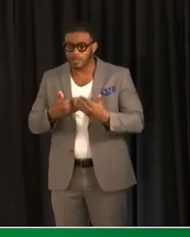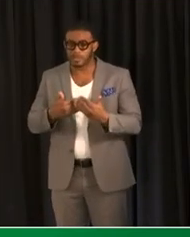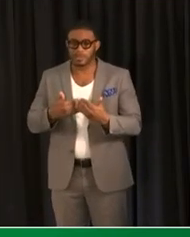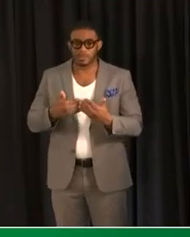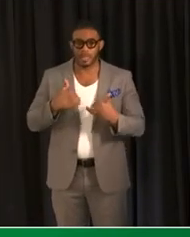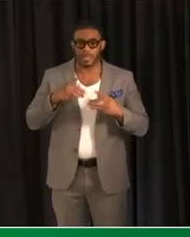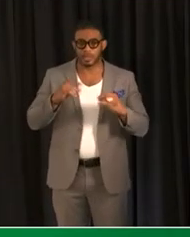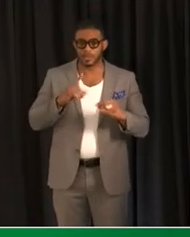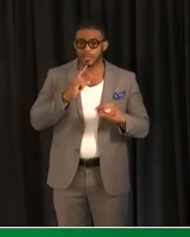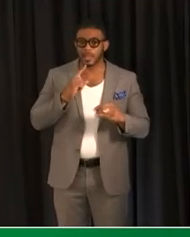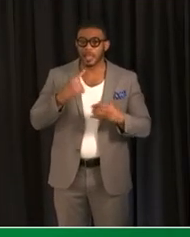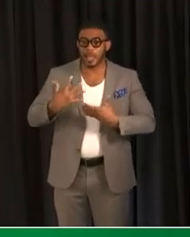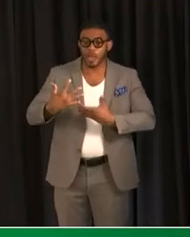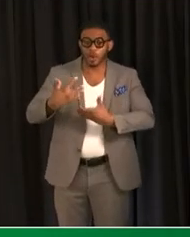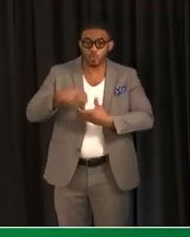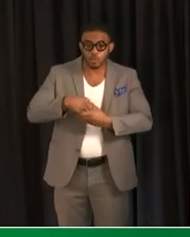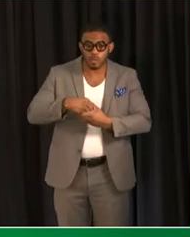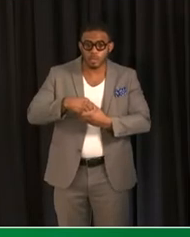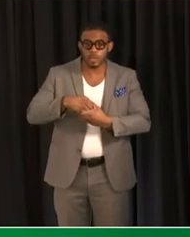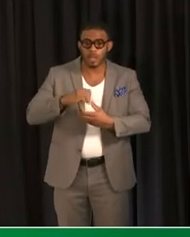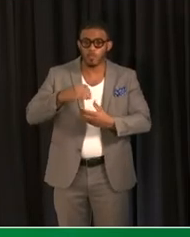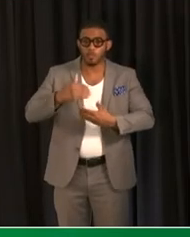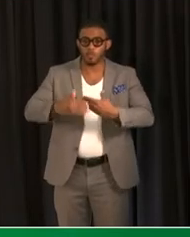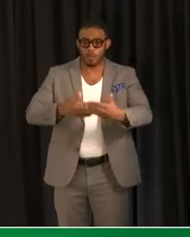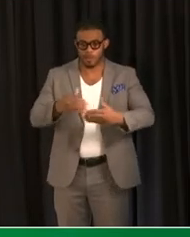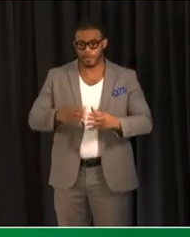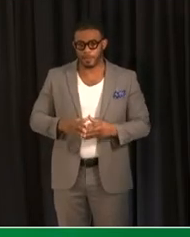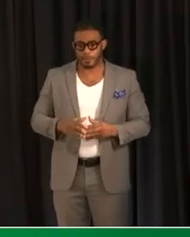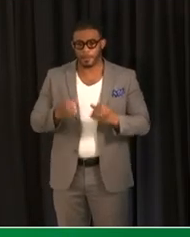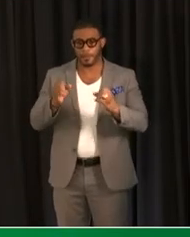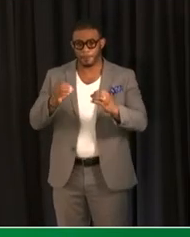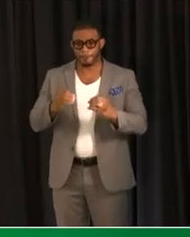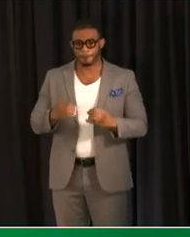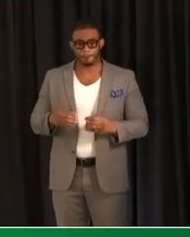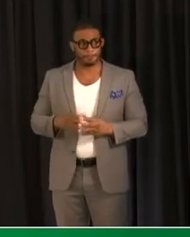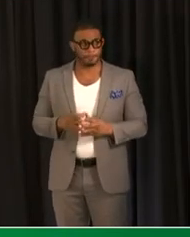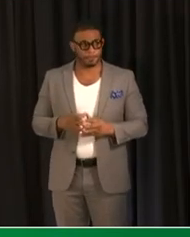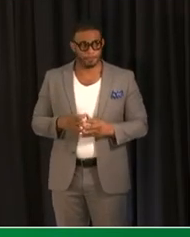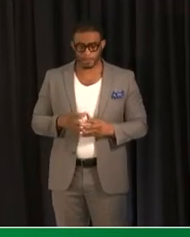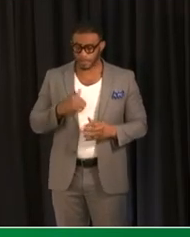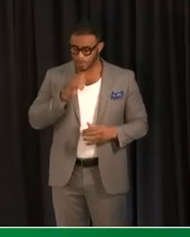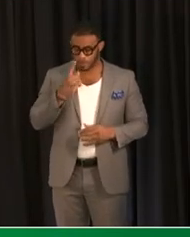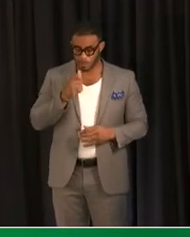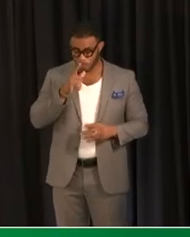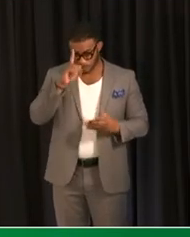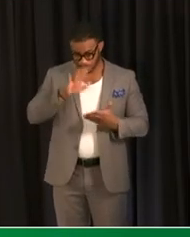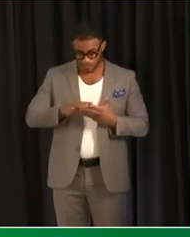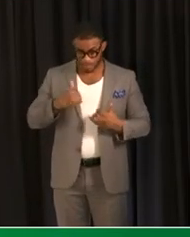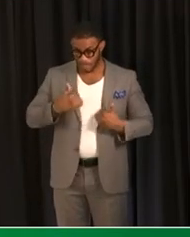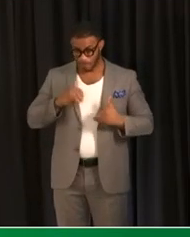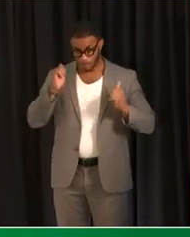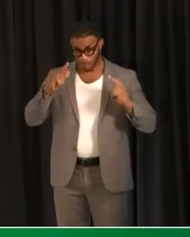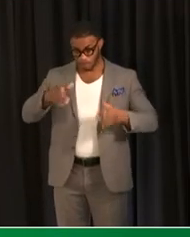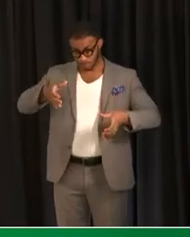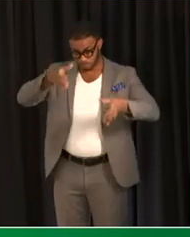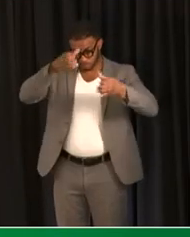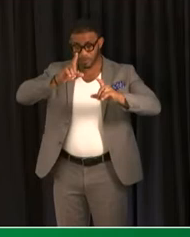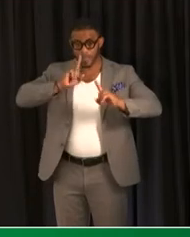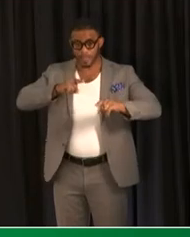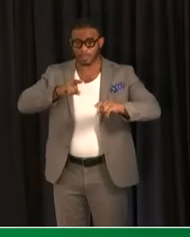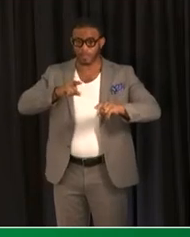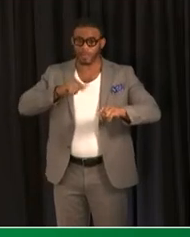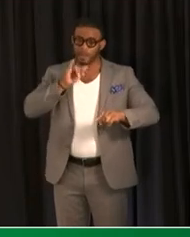and context is inclusion of process. So I am not somebody who believes that I have the